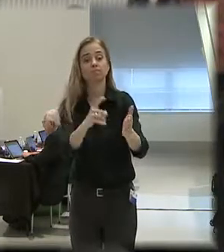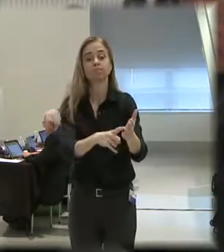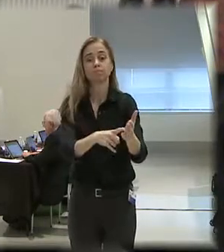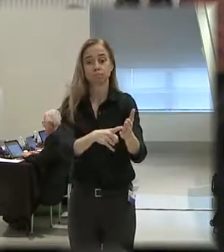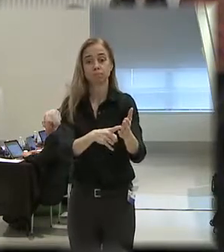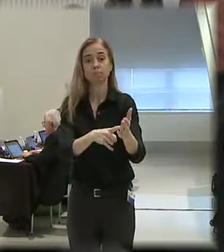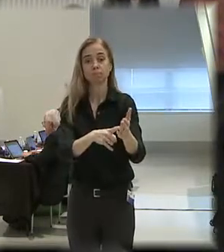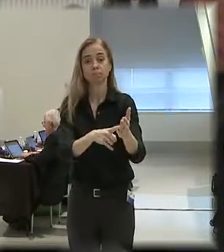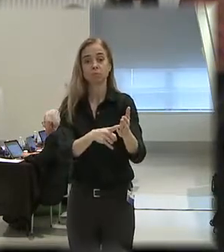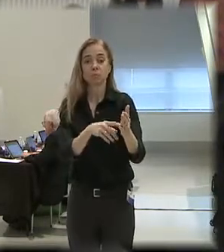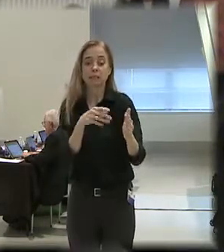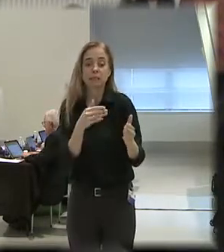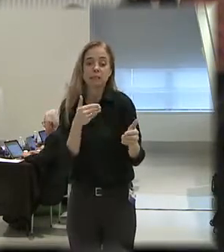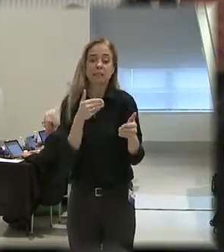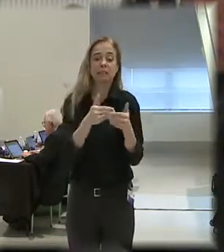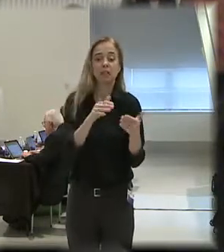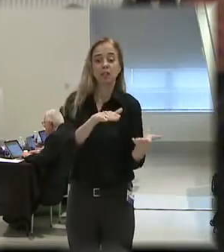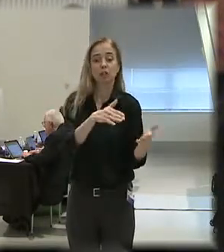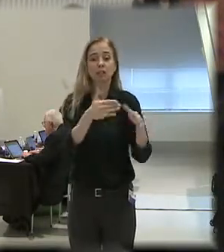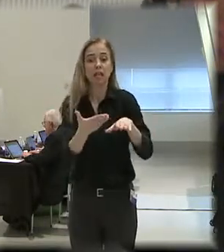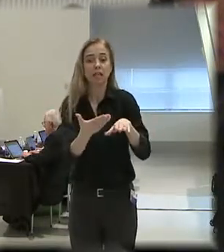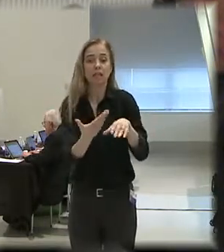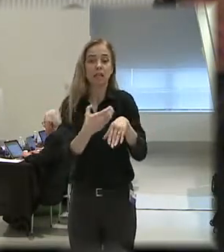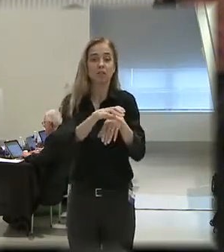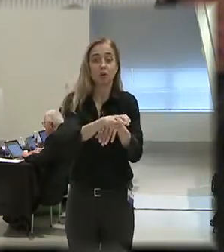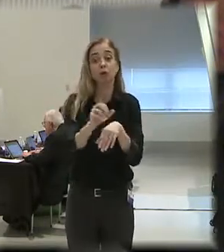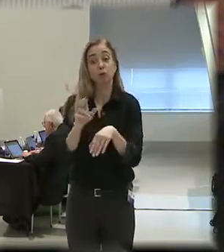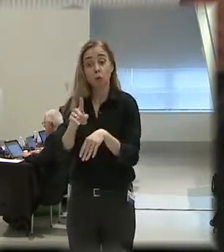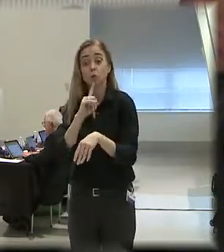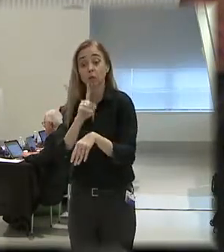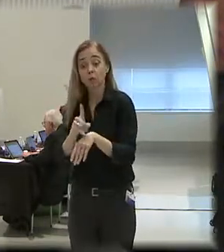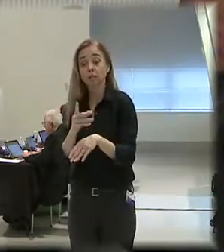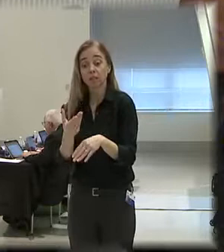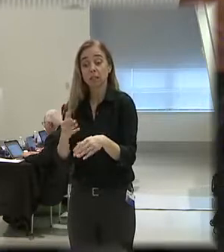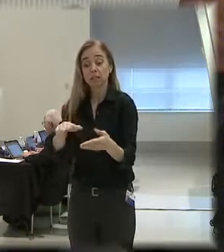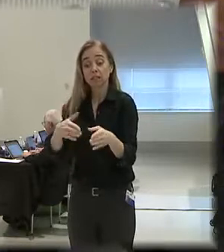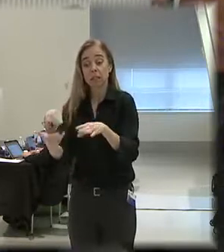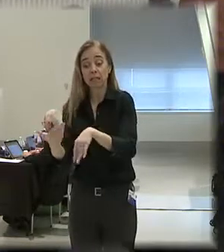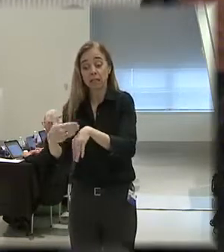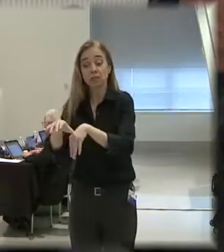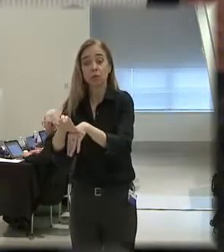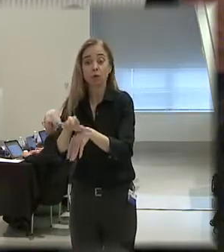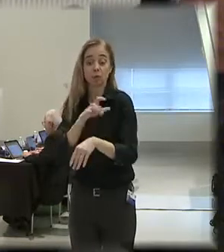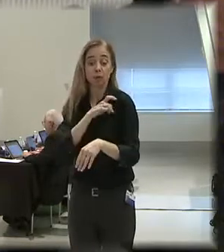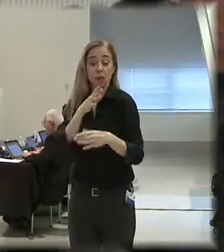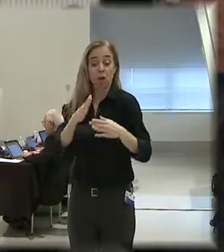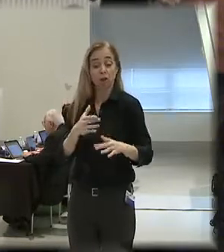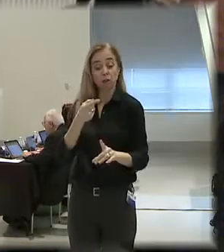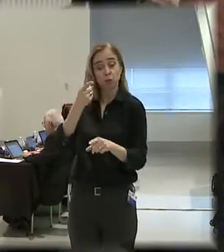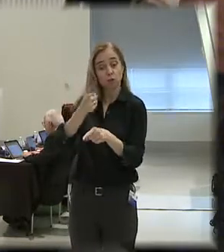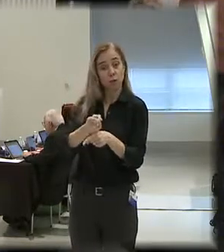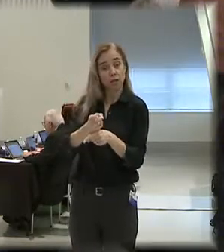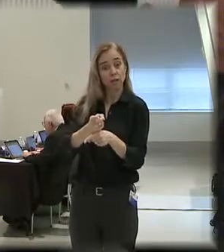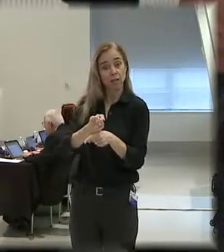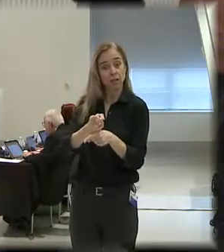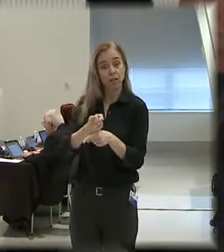of near deadly force and deadly force encounters where the officer is right. But rarely do any of those